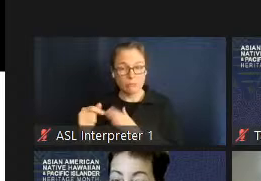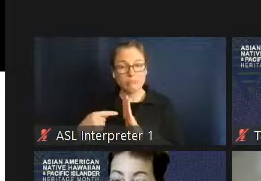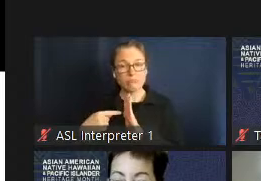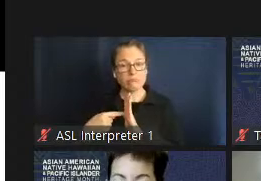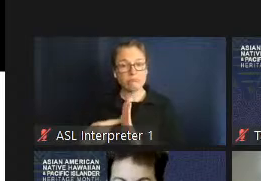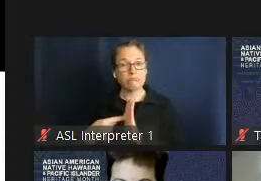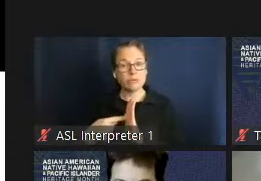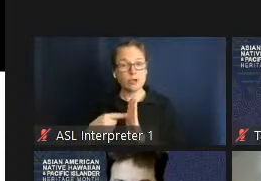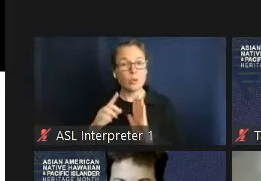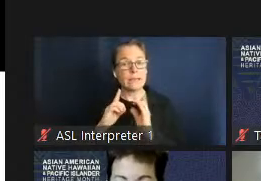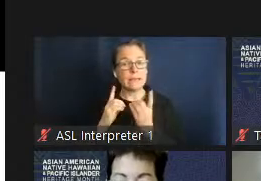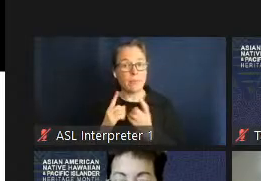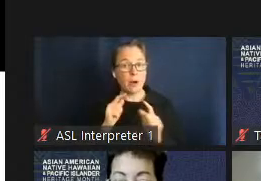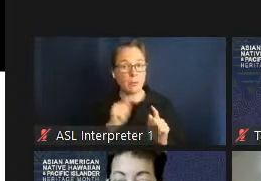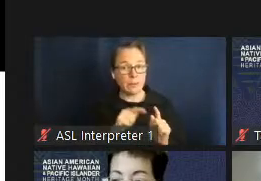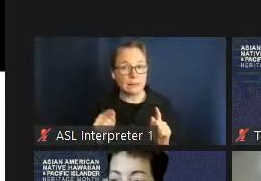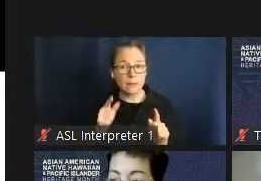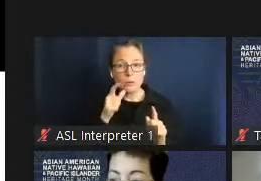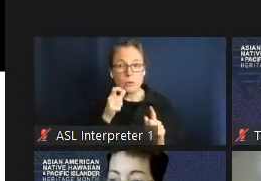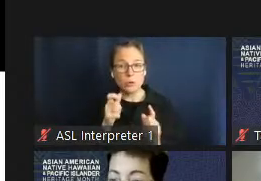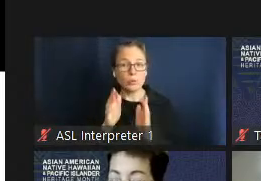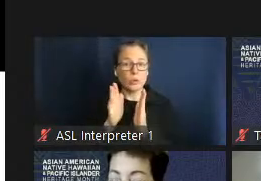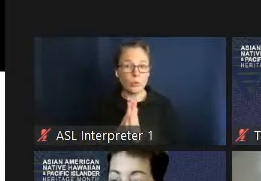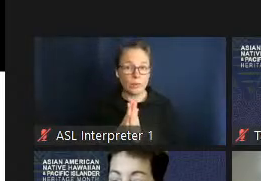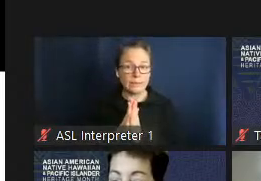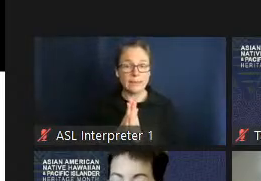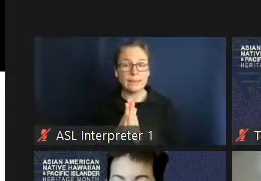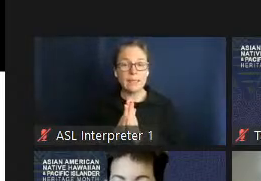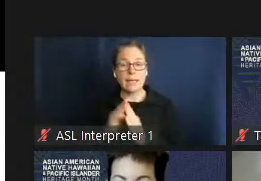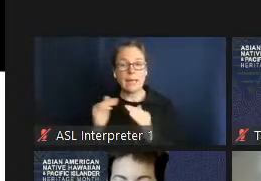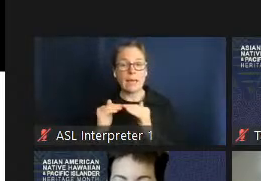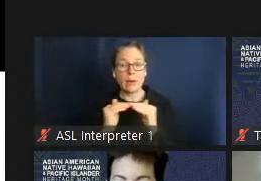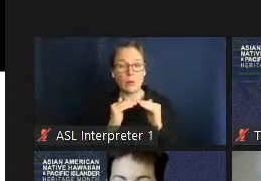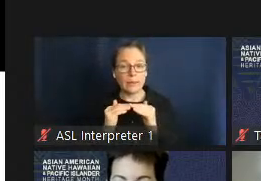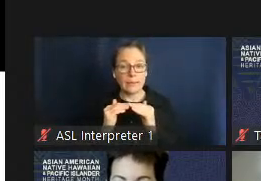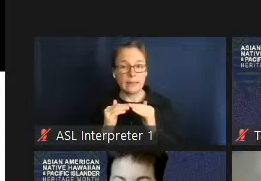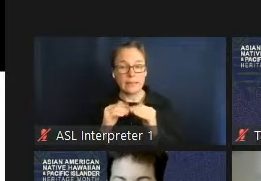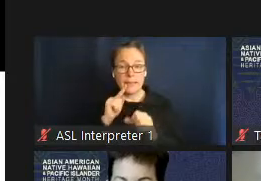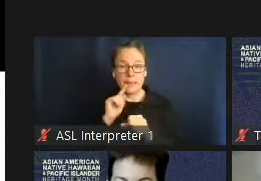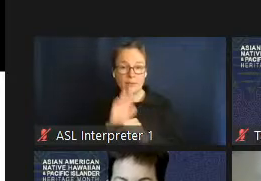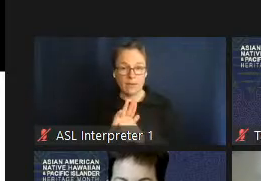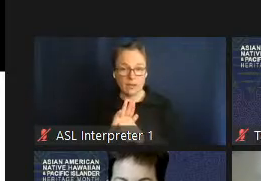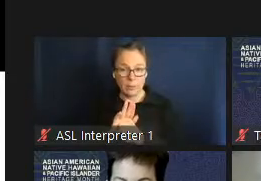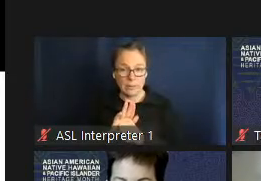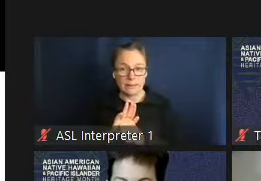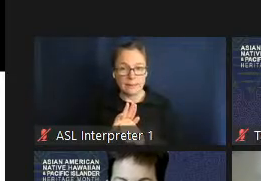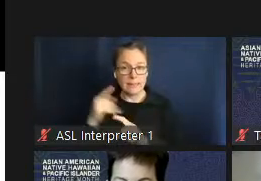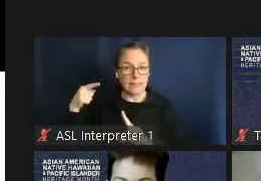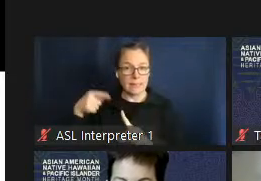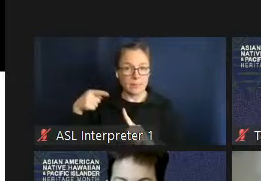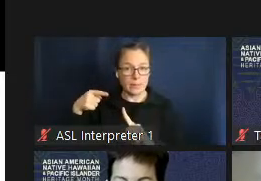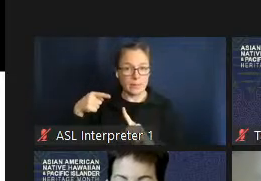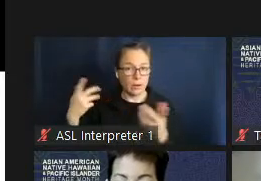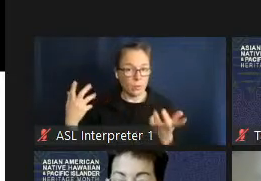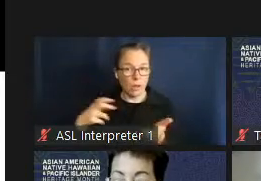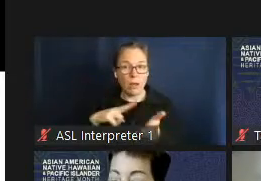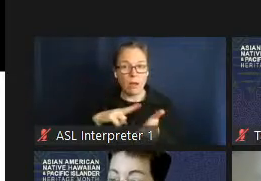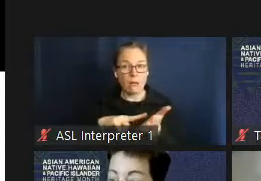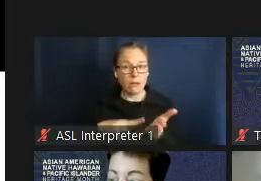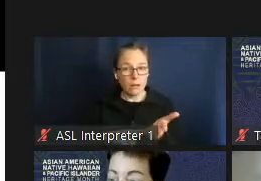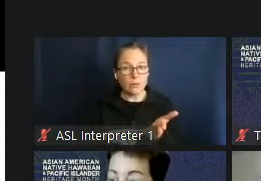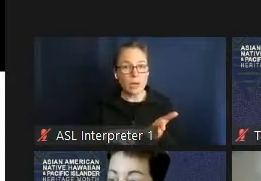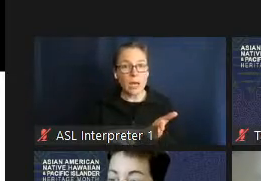departments requested equity investments specific to contracts that go out